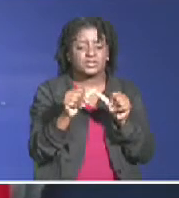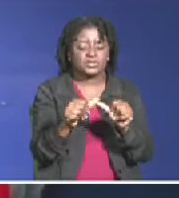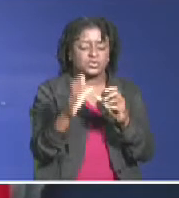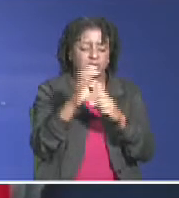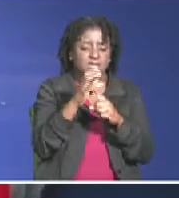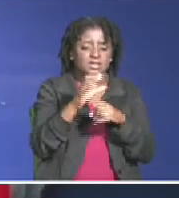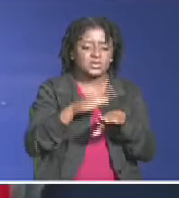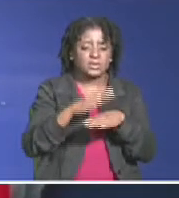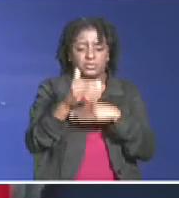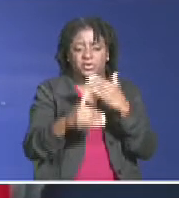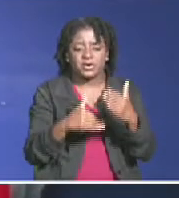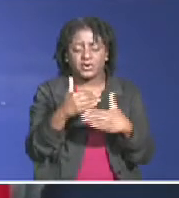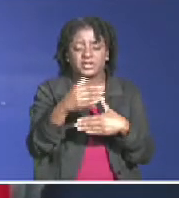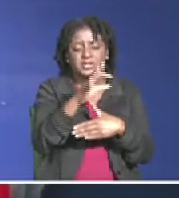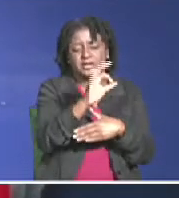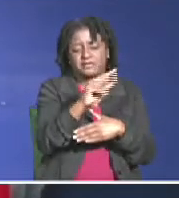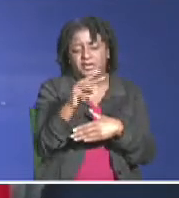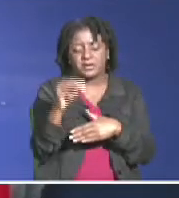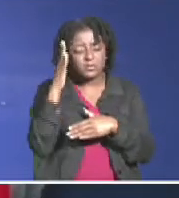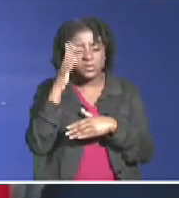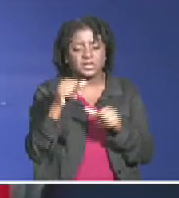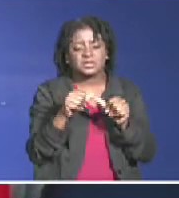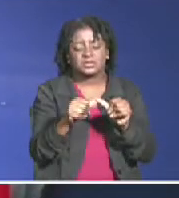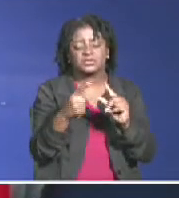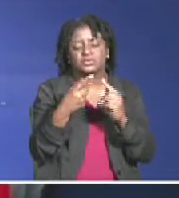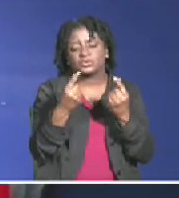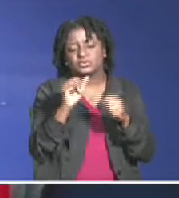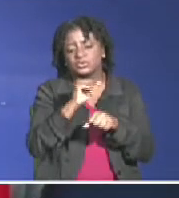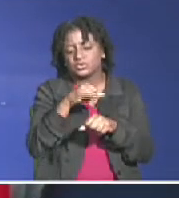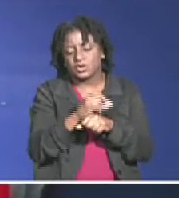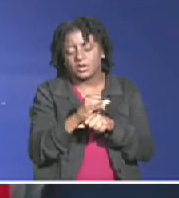attacks on progress, the F.N.M will continue to do the job the people elected.